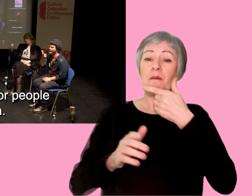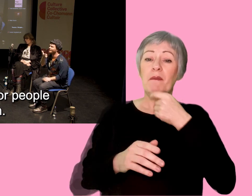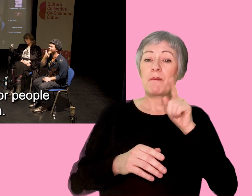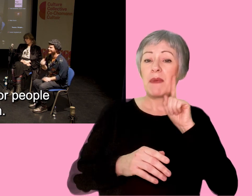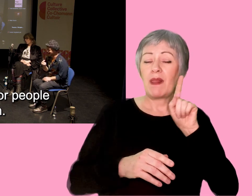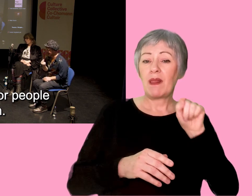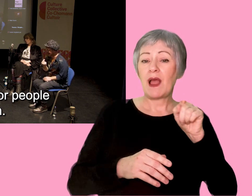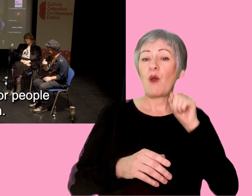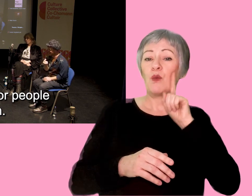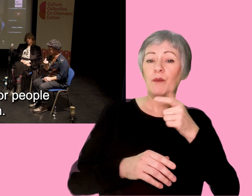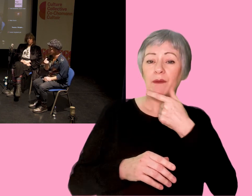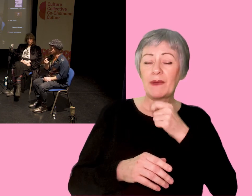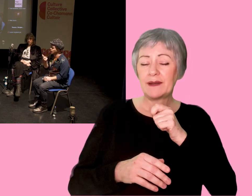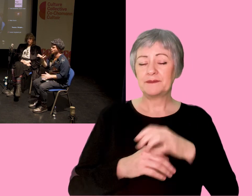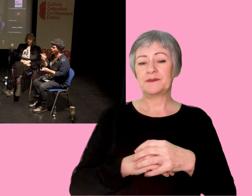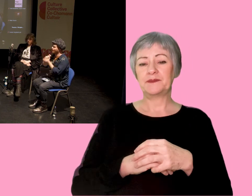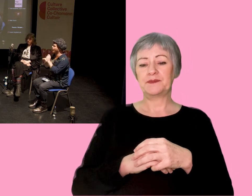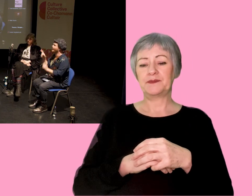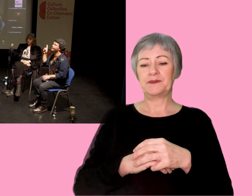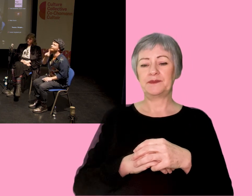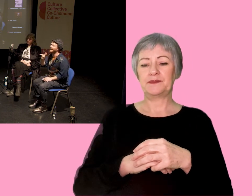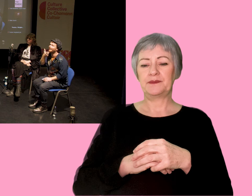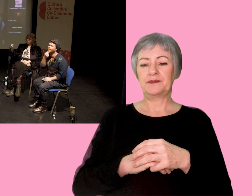is woman, man.